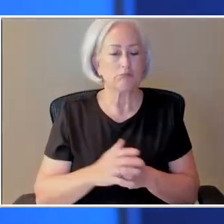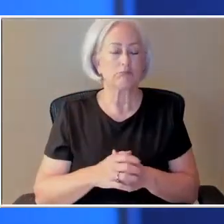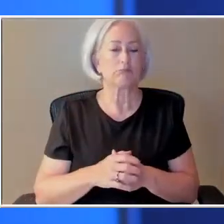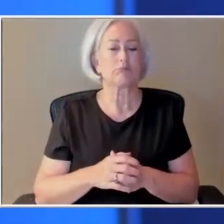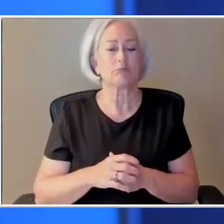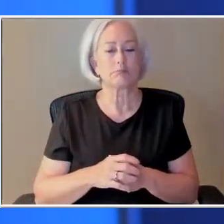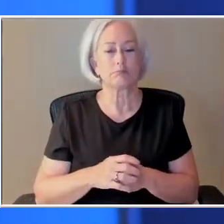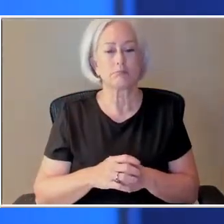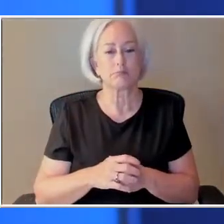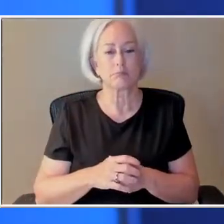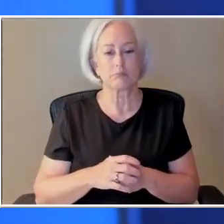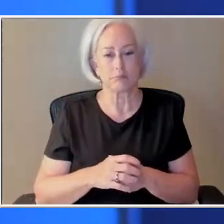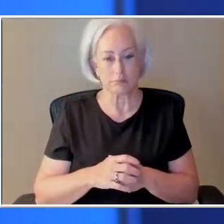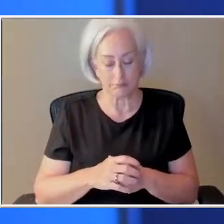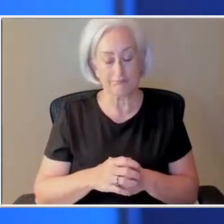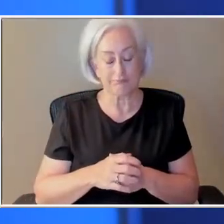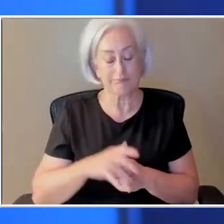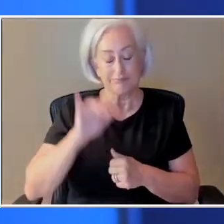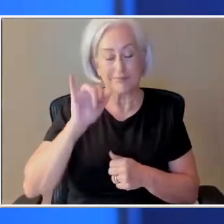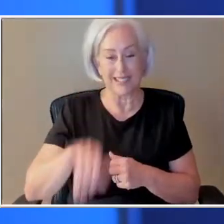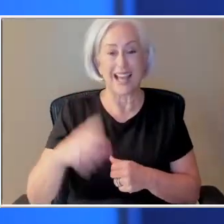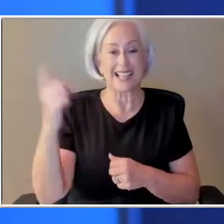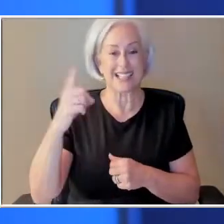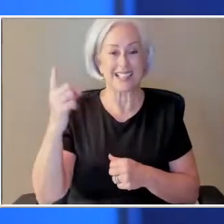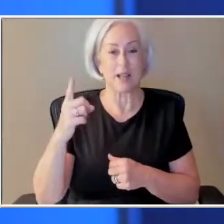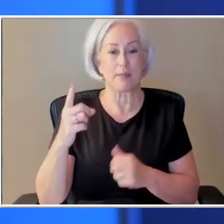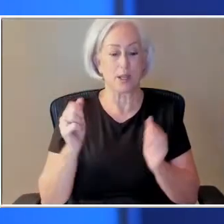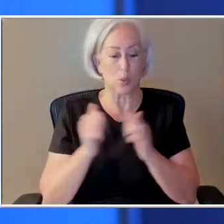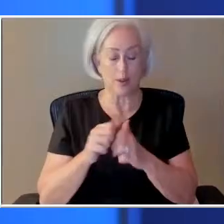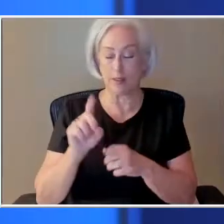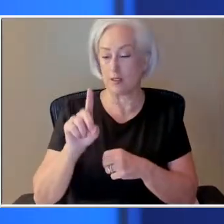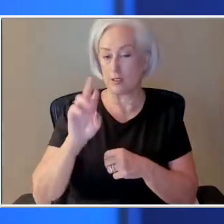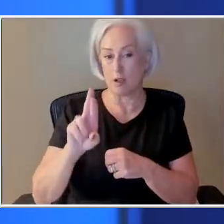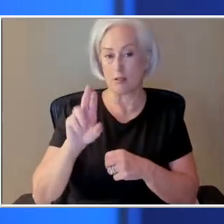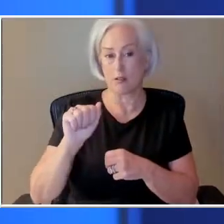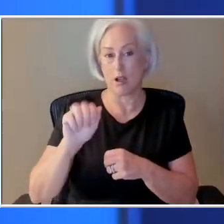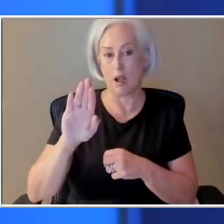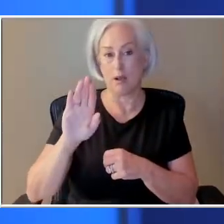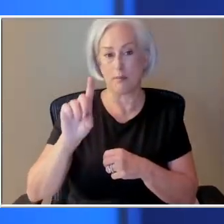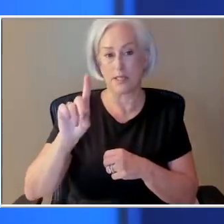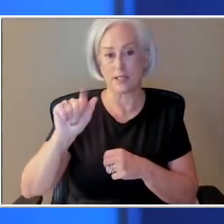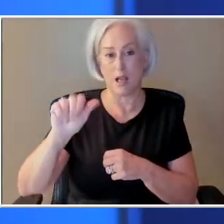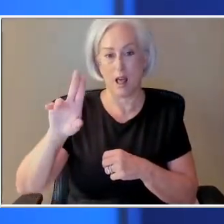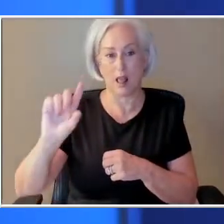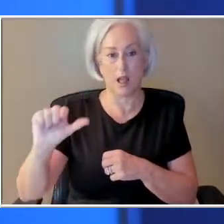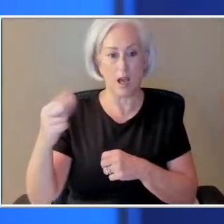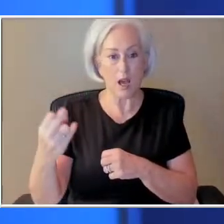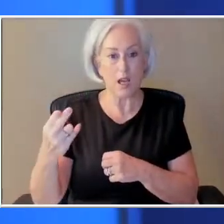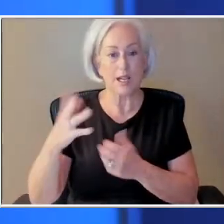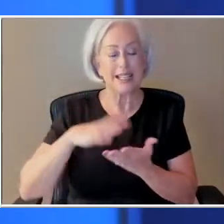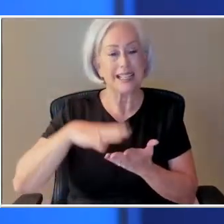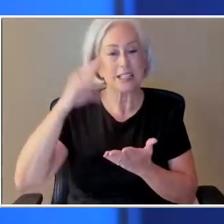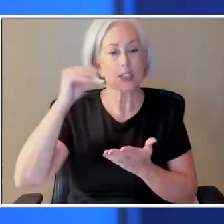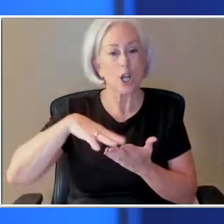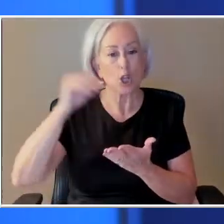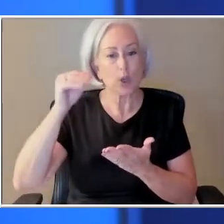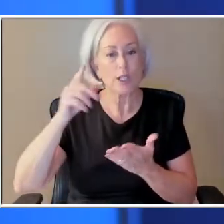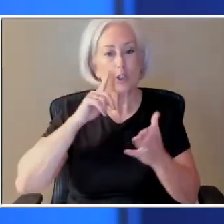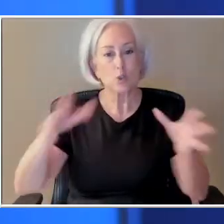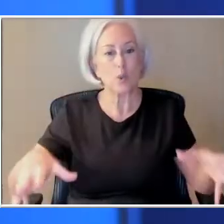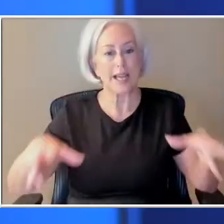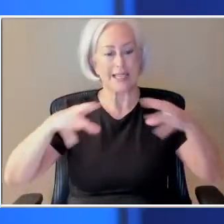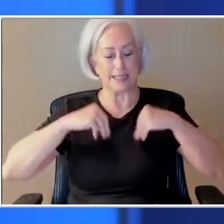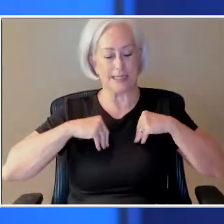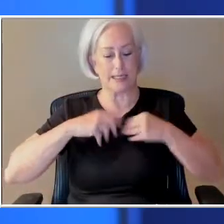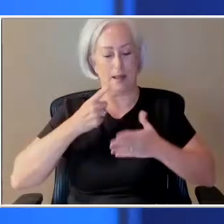I think this is something that with Dr. Abdullah and his team is learning to accept what happens as